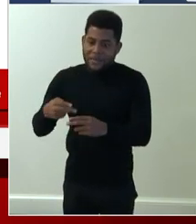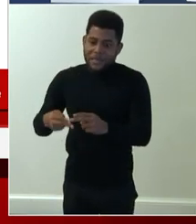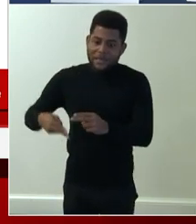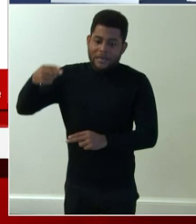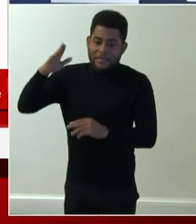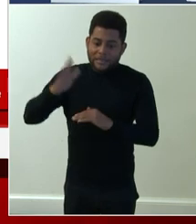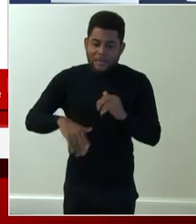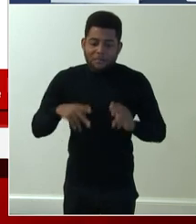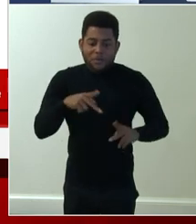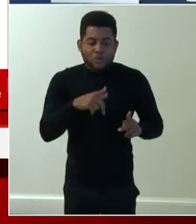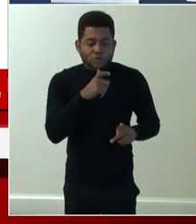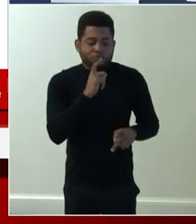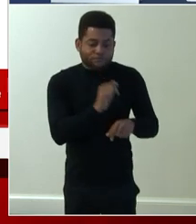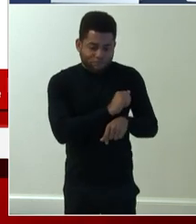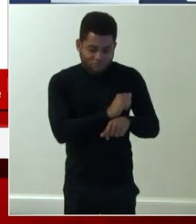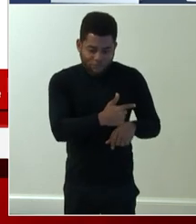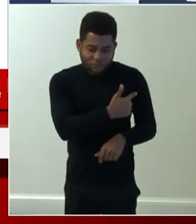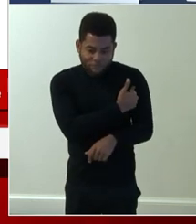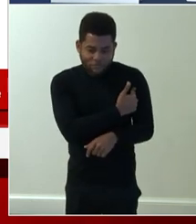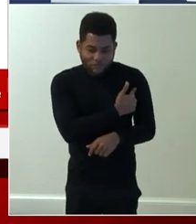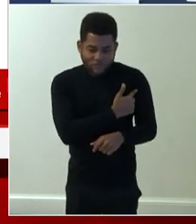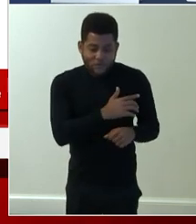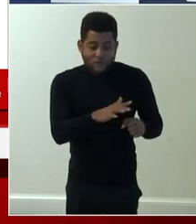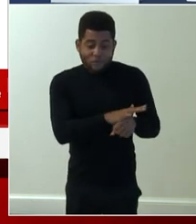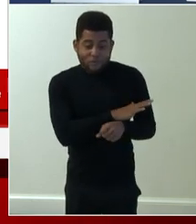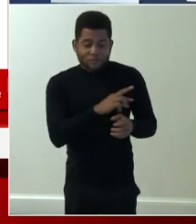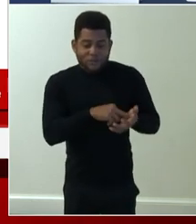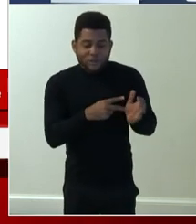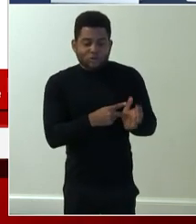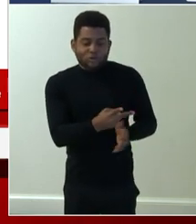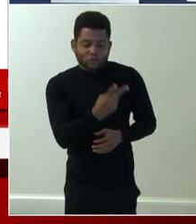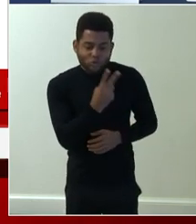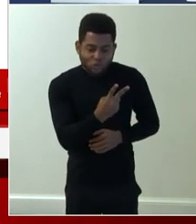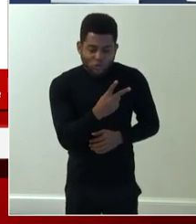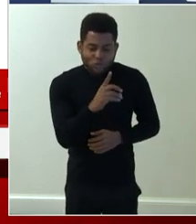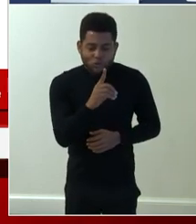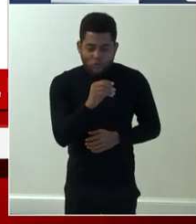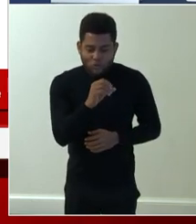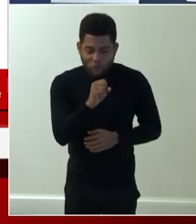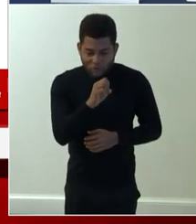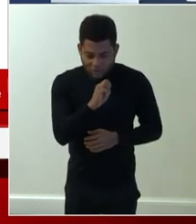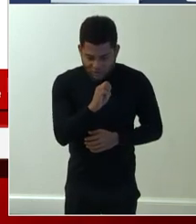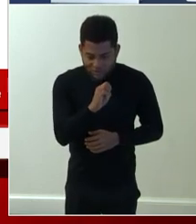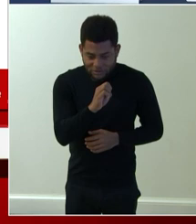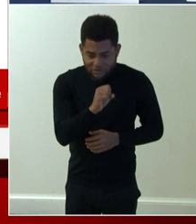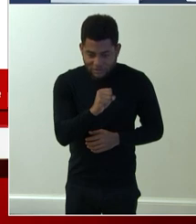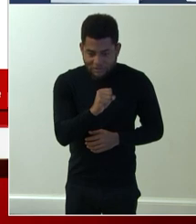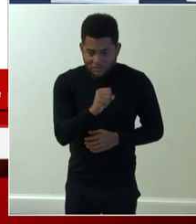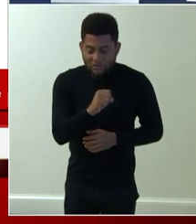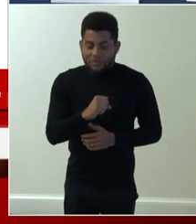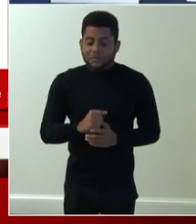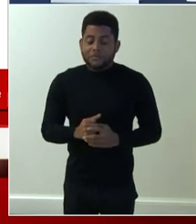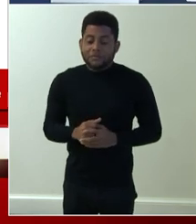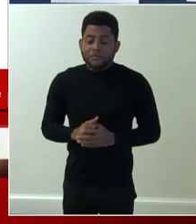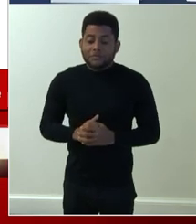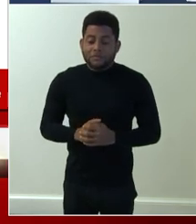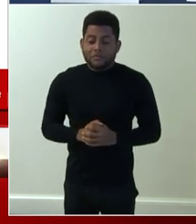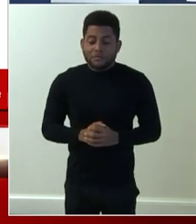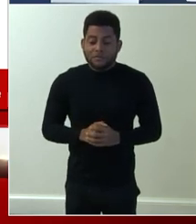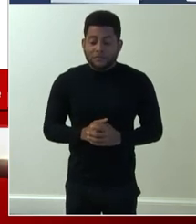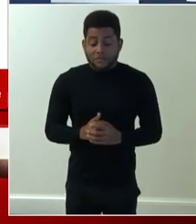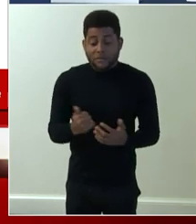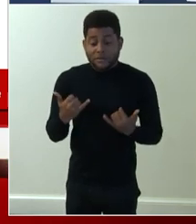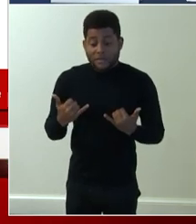the definition of fully vaccinated is 2 doses. So they are still faring much better in terms of rates of infection, and that's something that we continue